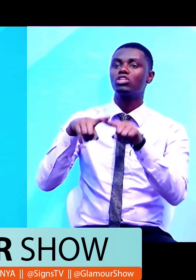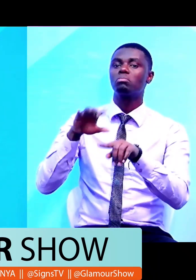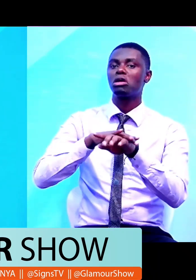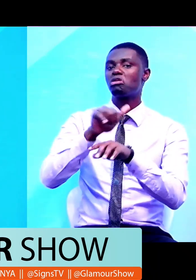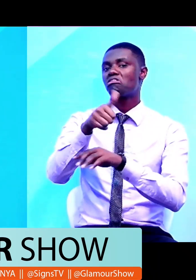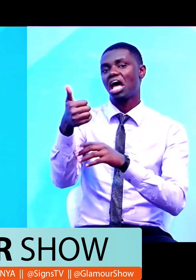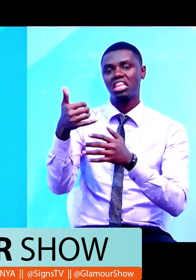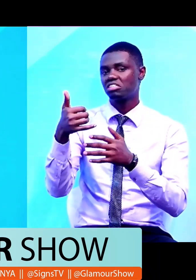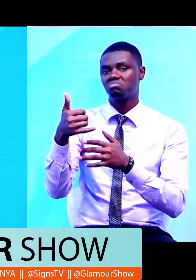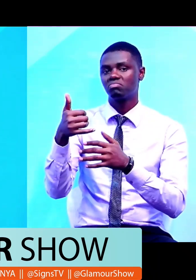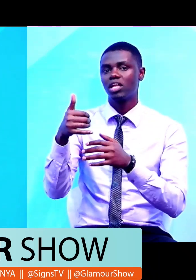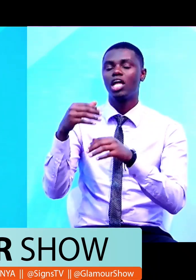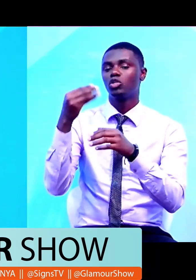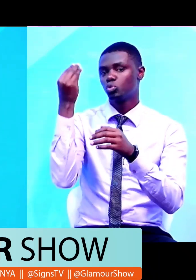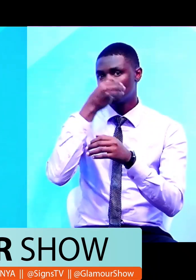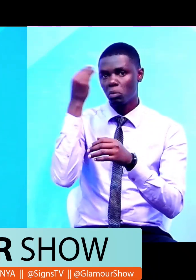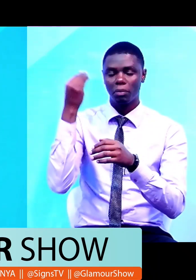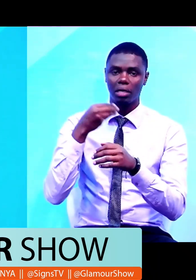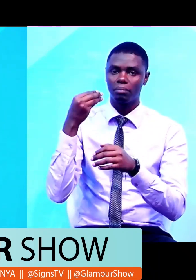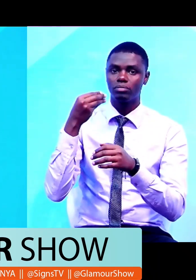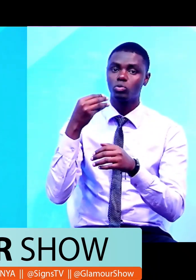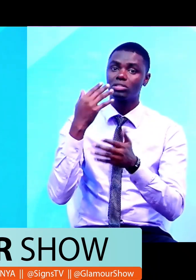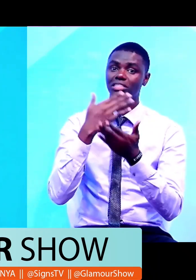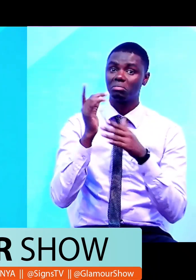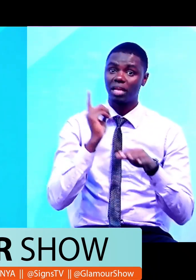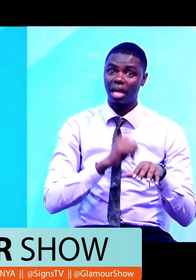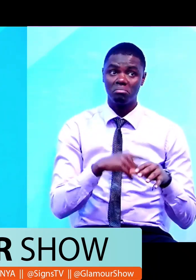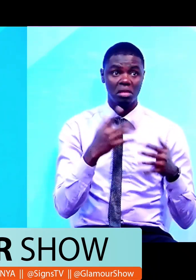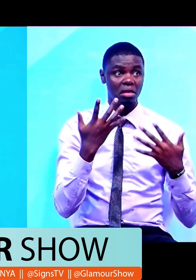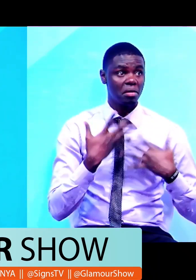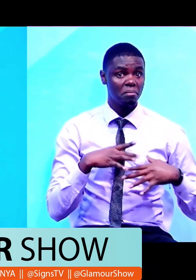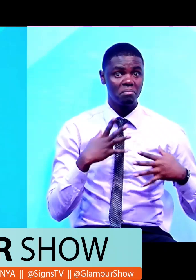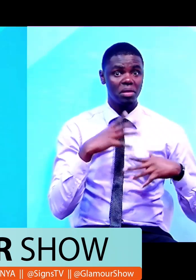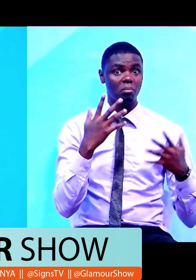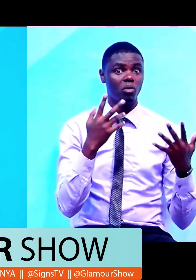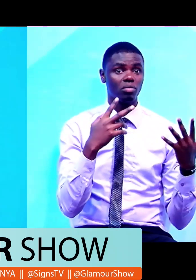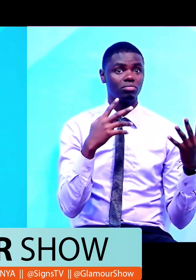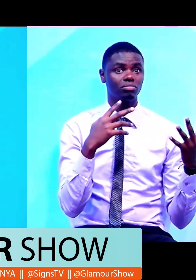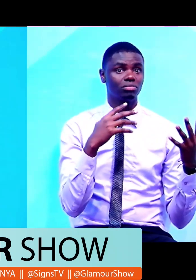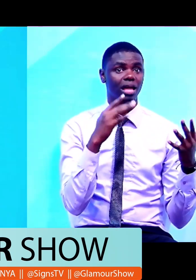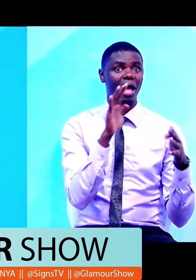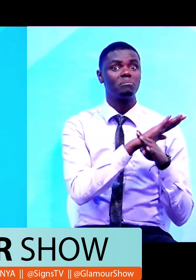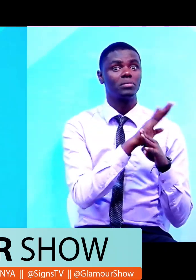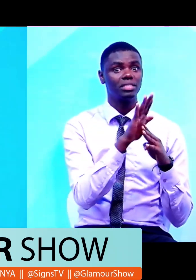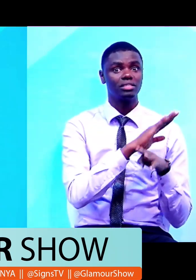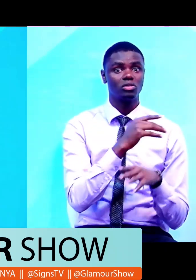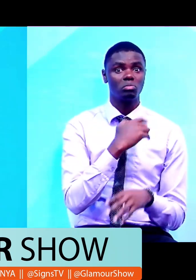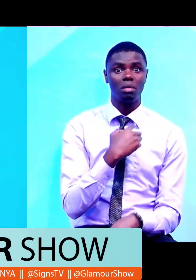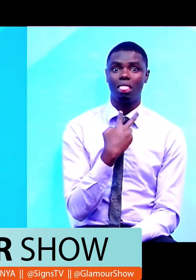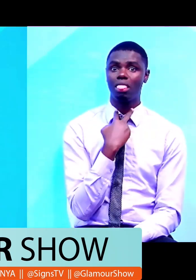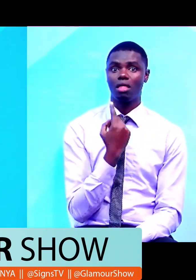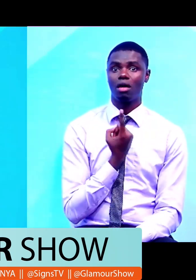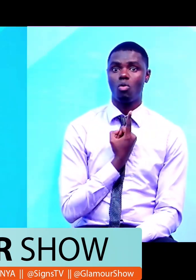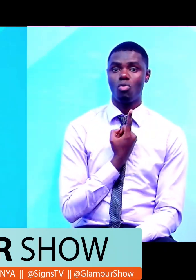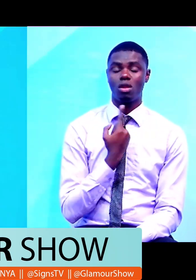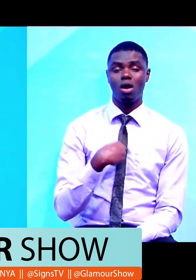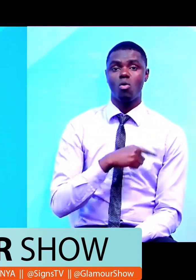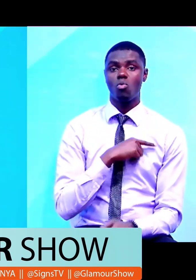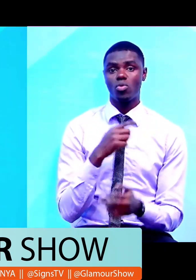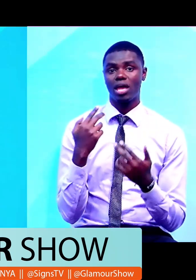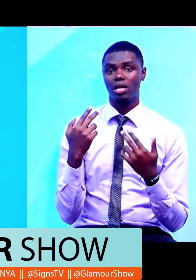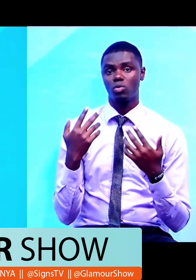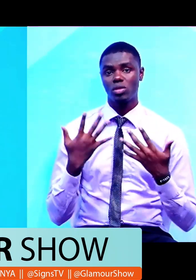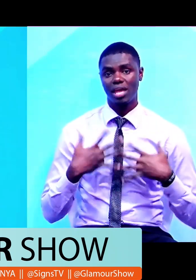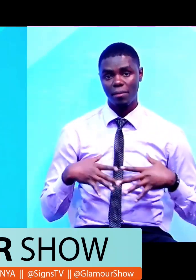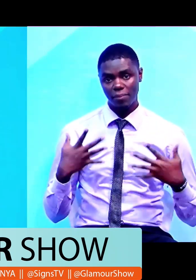others to do my makeup, because sometimes people fail you, and we are human. We tend to